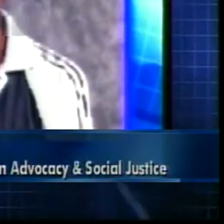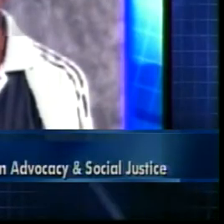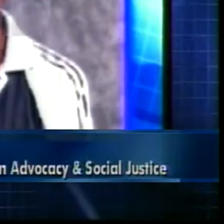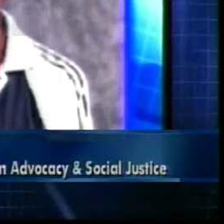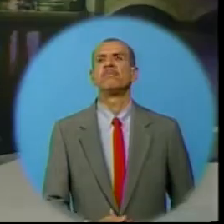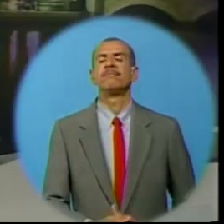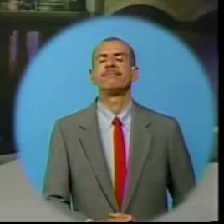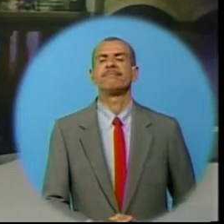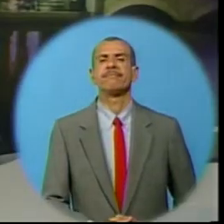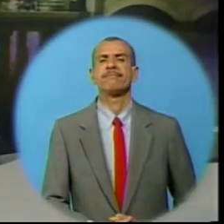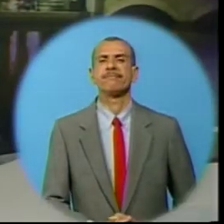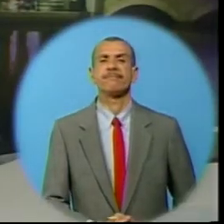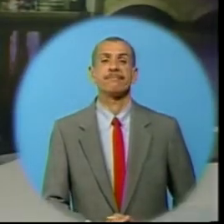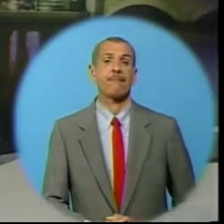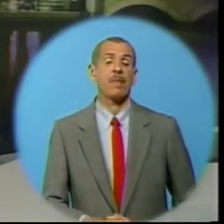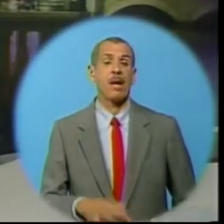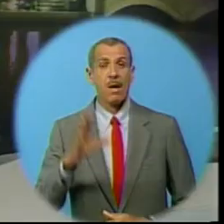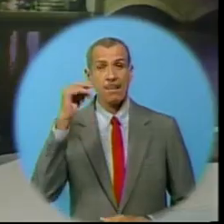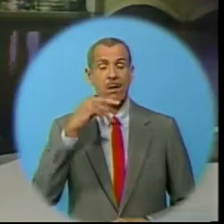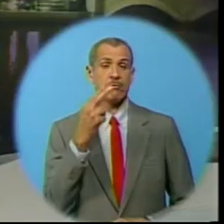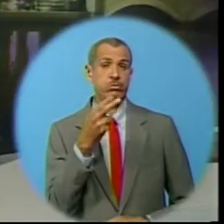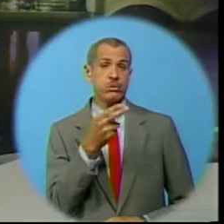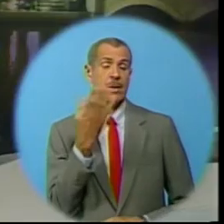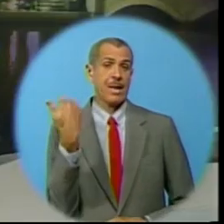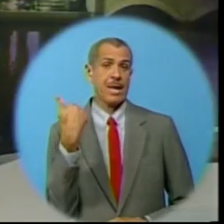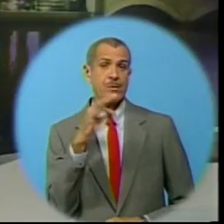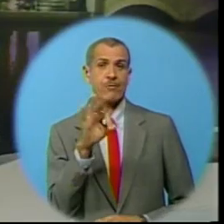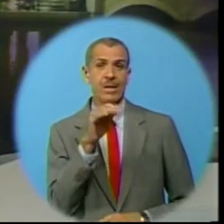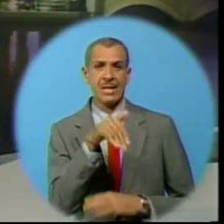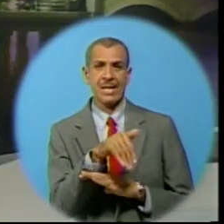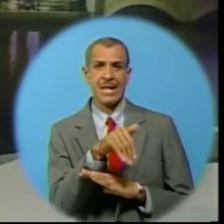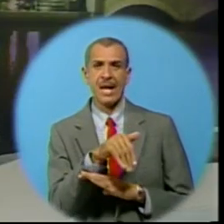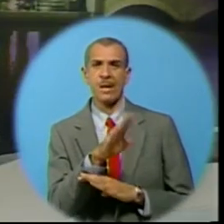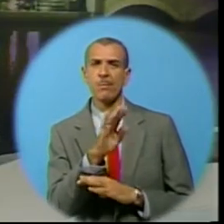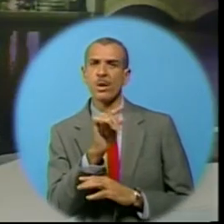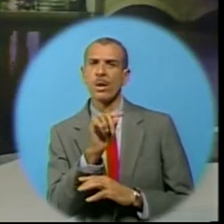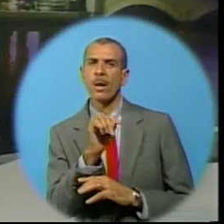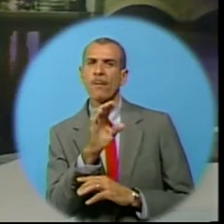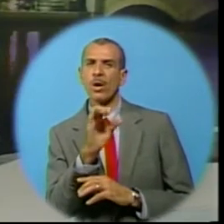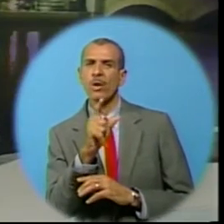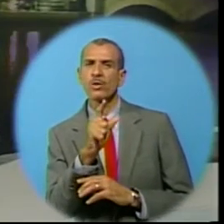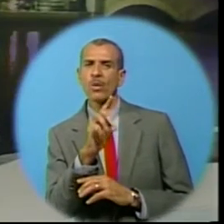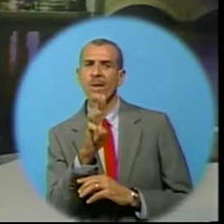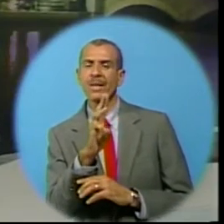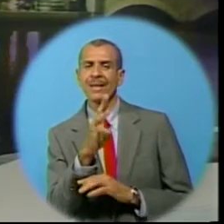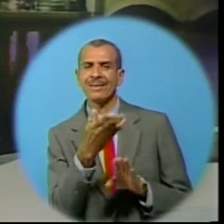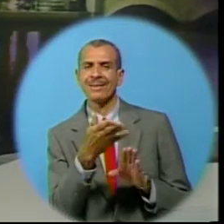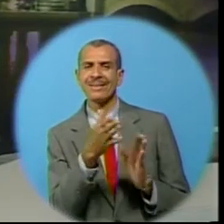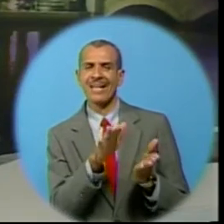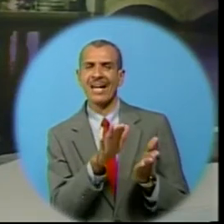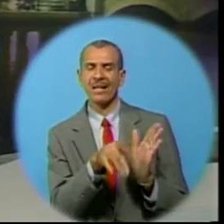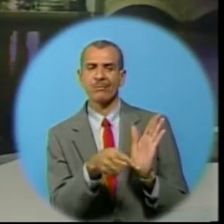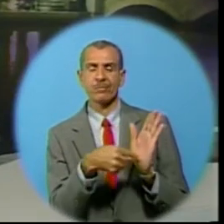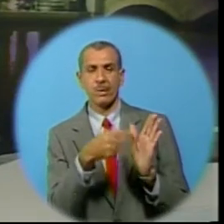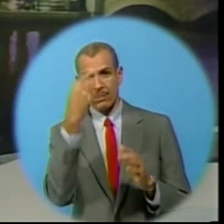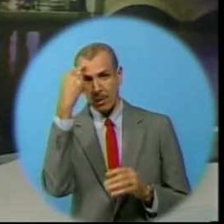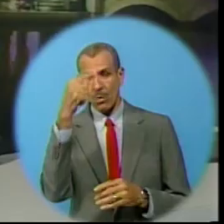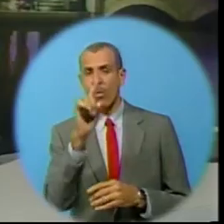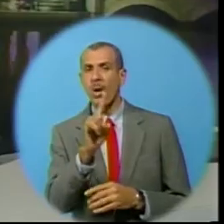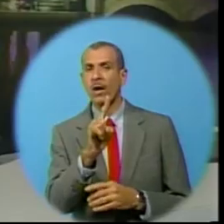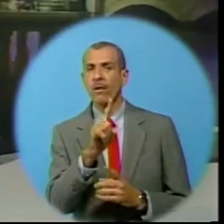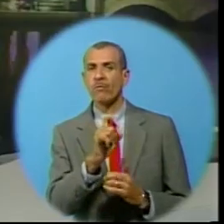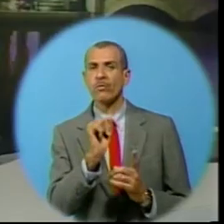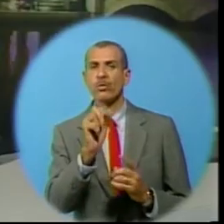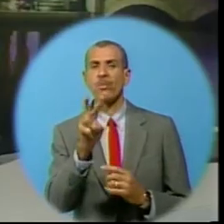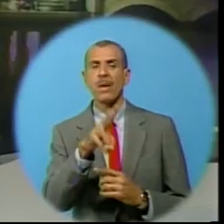youth. A man who was shot last Friday night in Bottom Close, Wildey St. Michael, and subsequently died has been identified as one of two